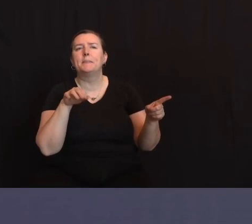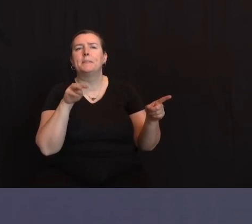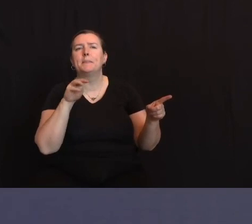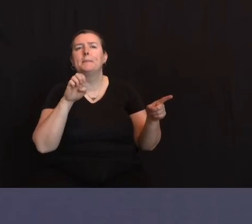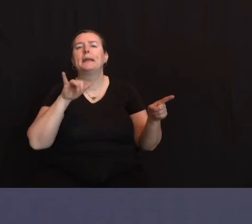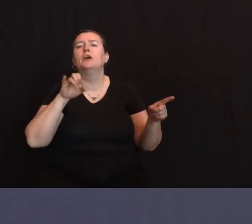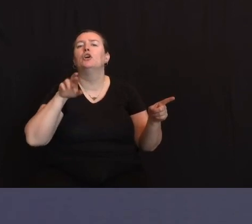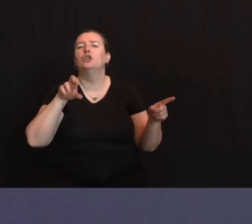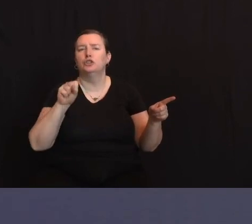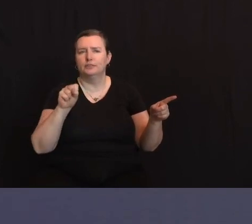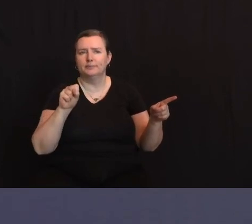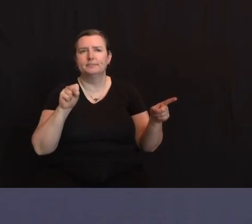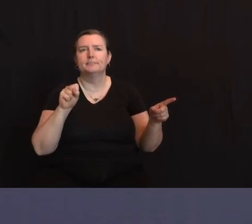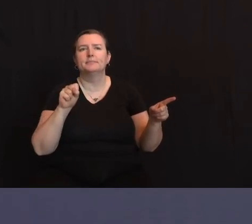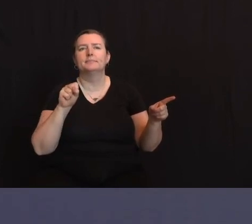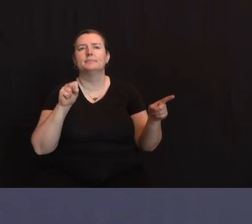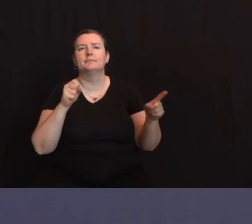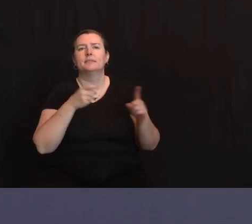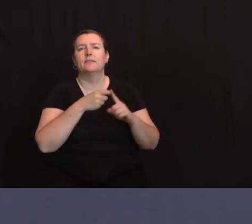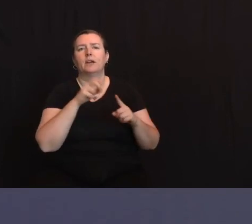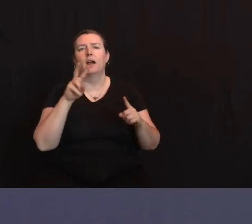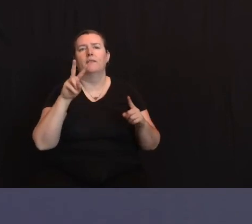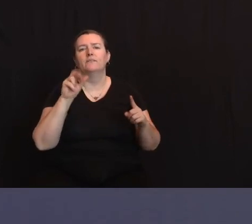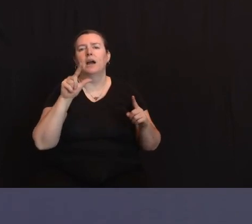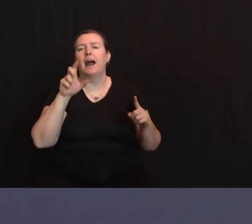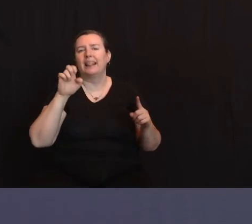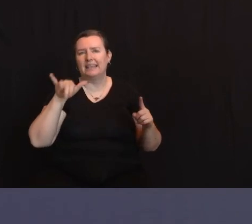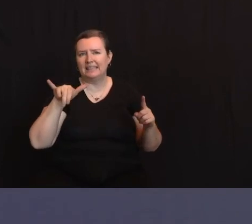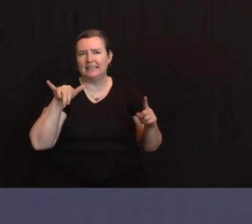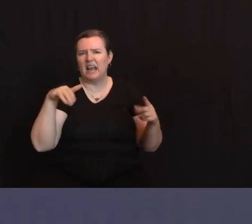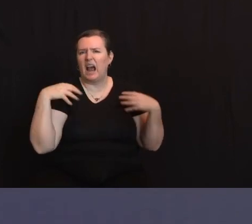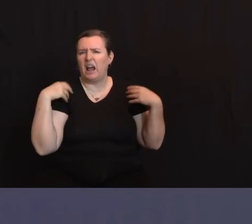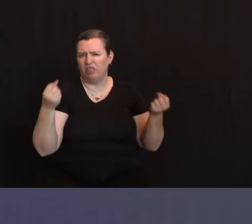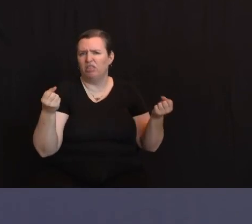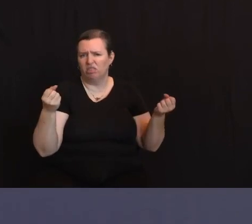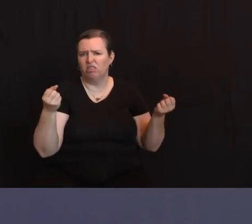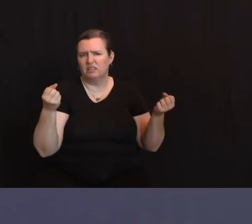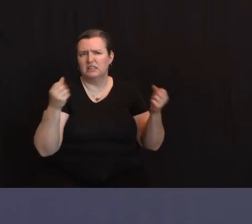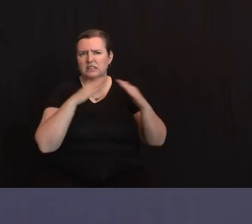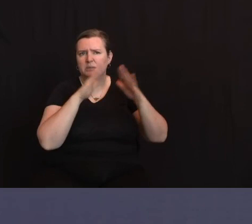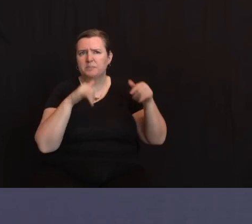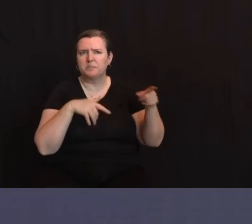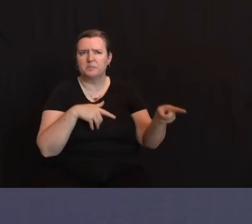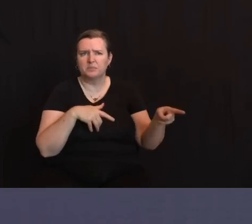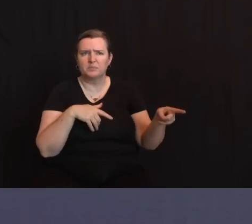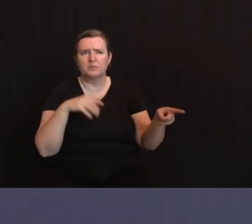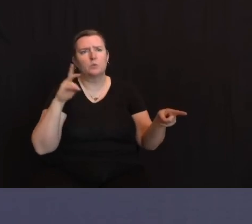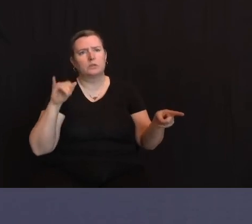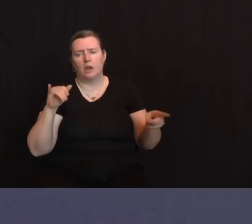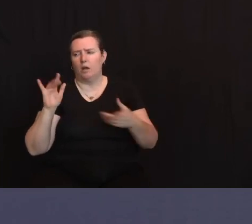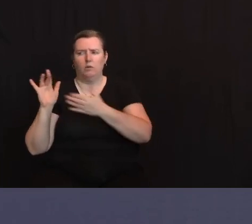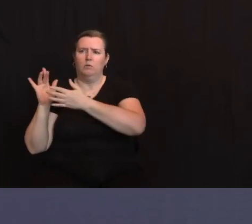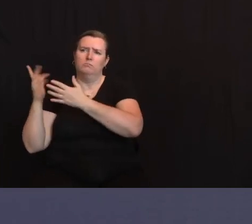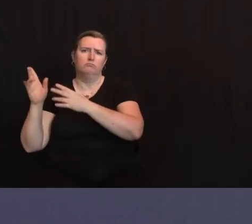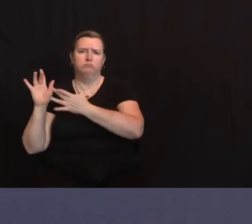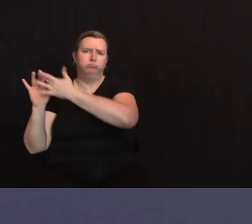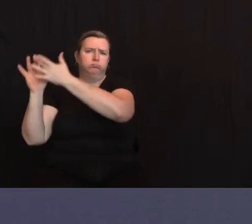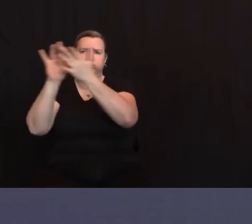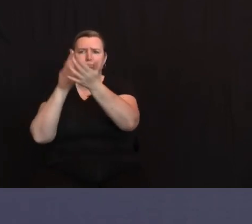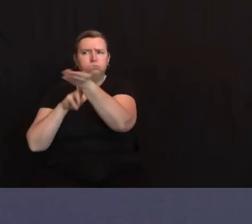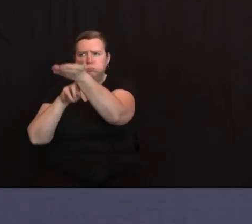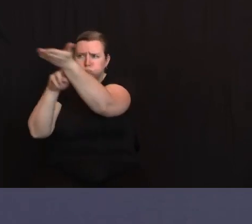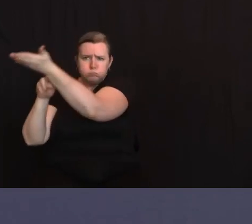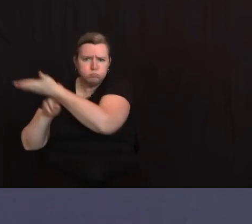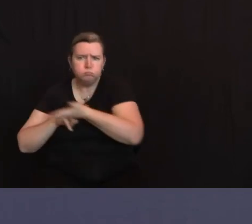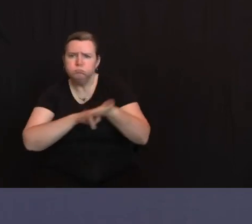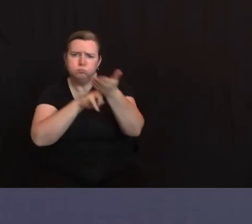most days to get a sense of, Judy does it every day. Kevin Slavin many times is the head of the Hospital Association, just to